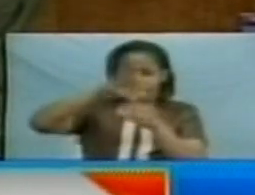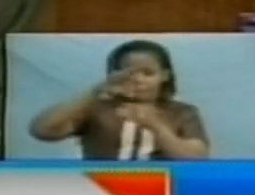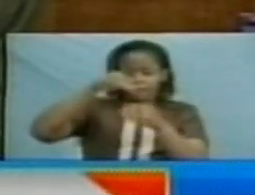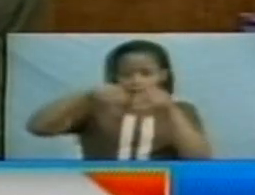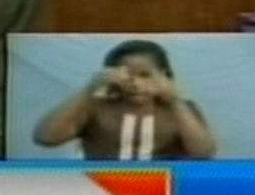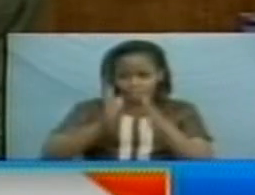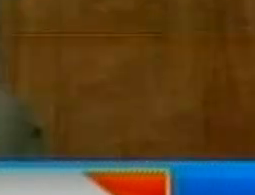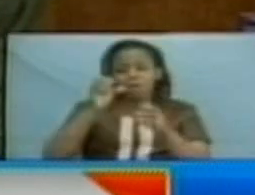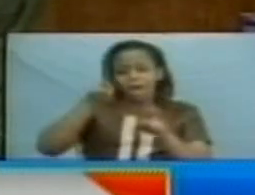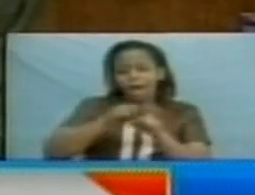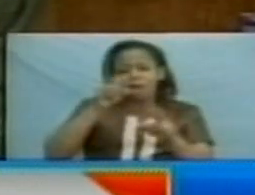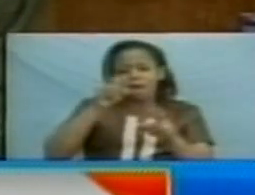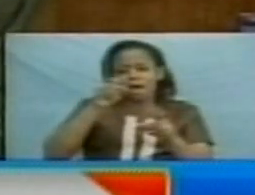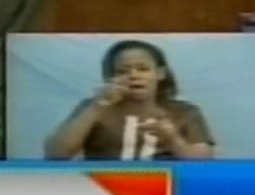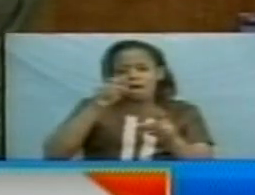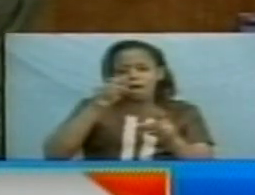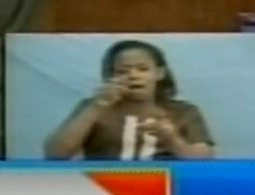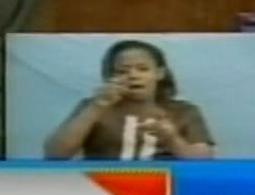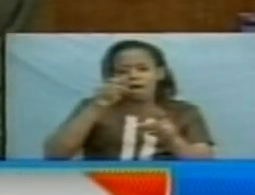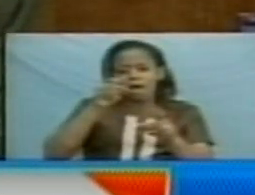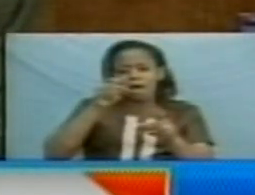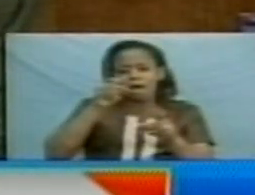of Kenya respectively,